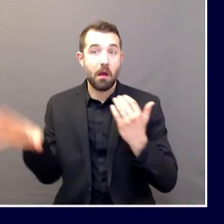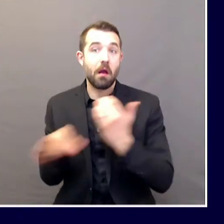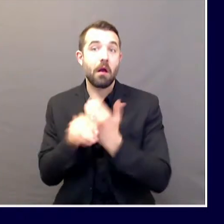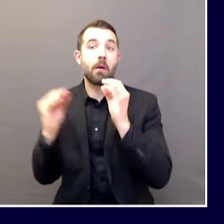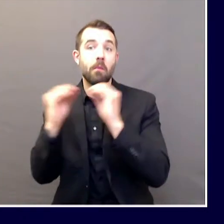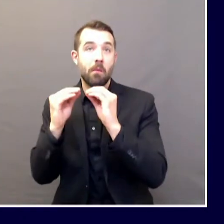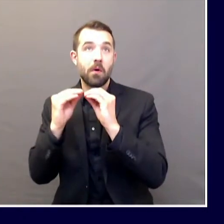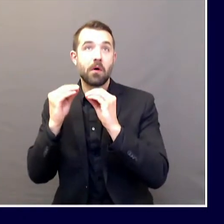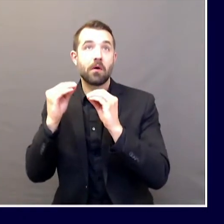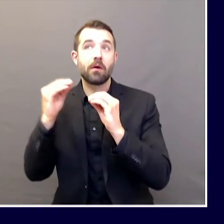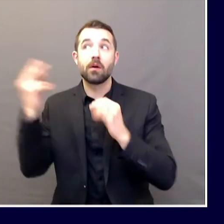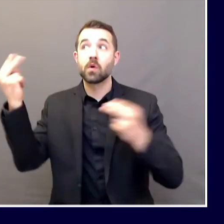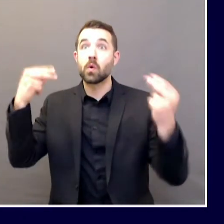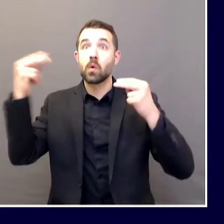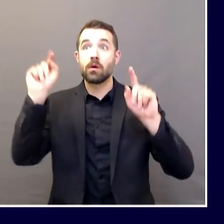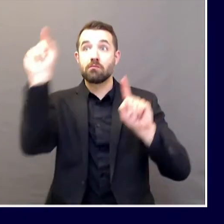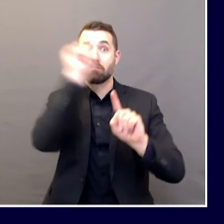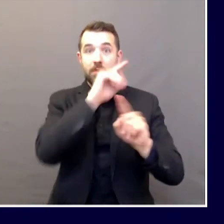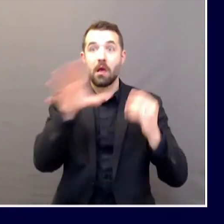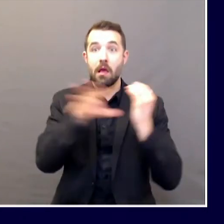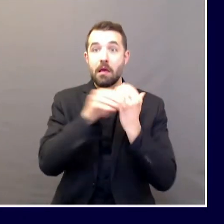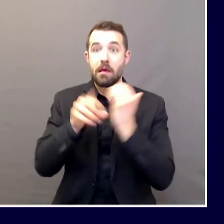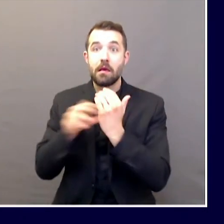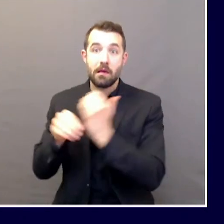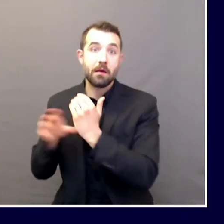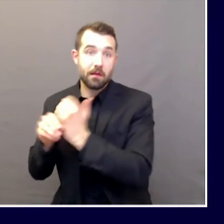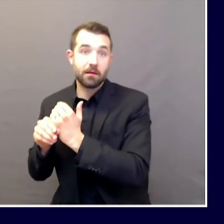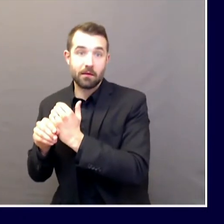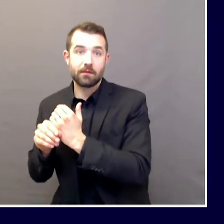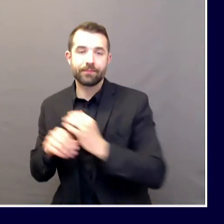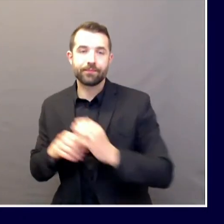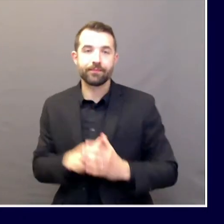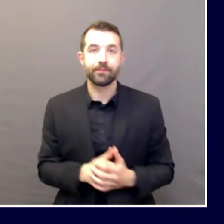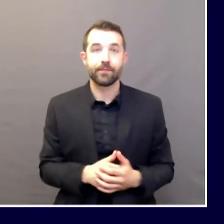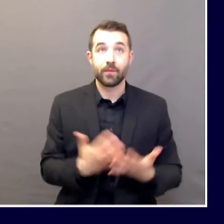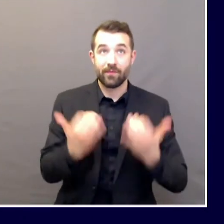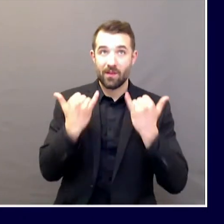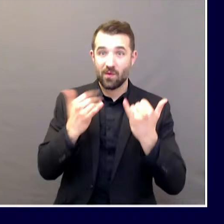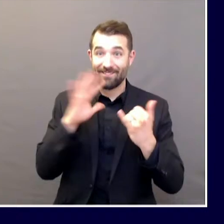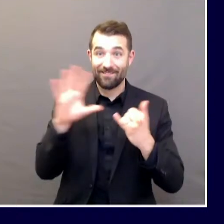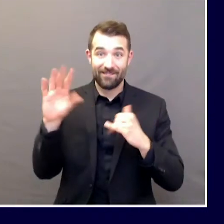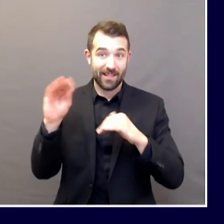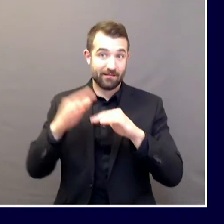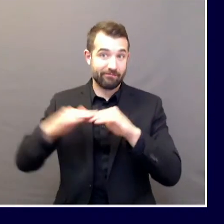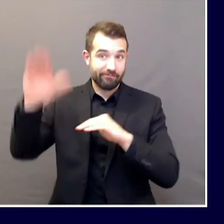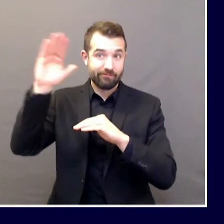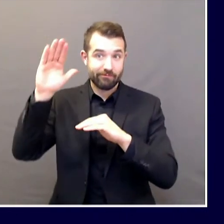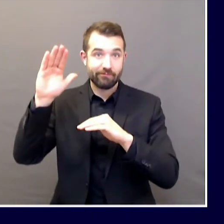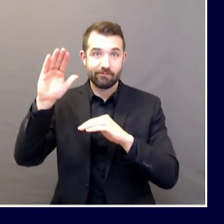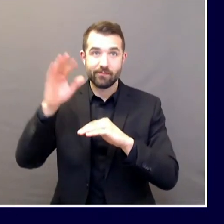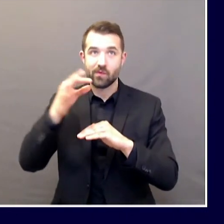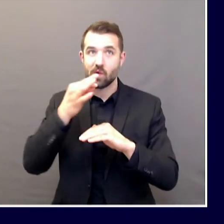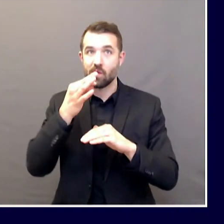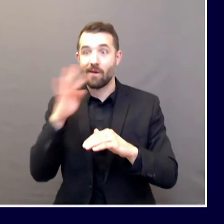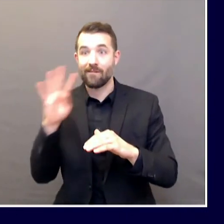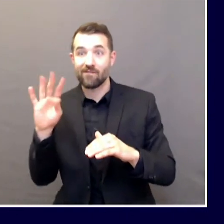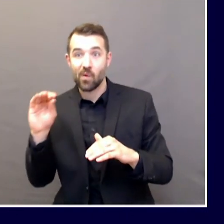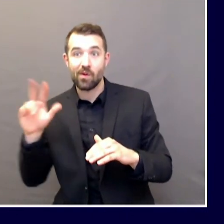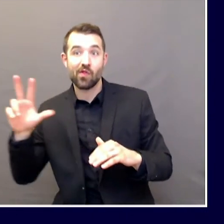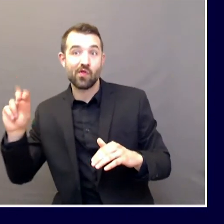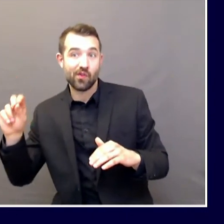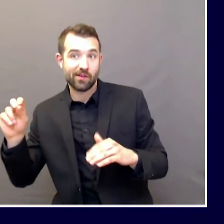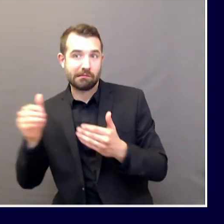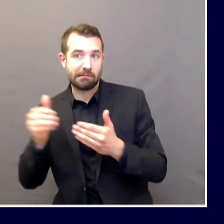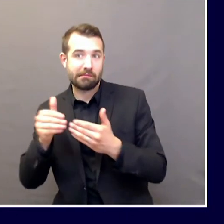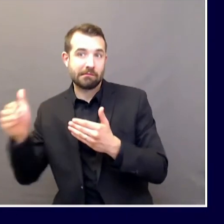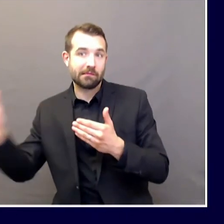scheduling platform. We know that as we move into 50s, 40s, 30s, and so on and so forth, there are going to be more